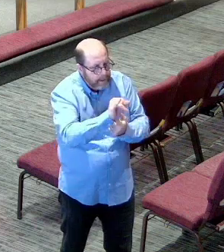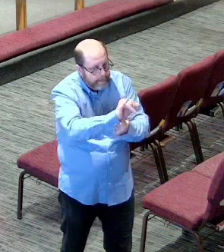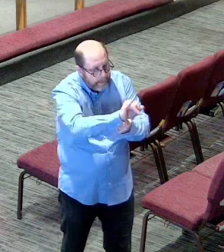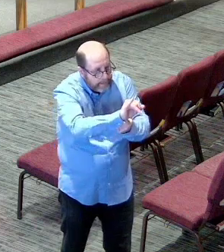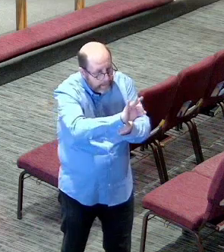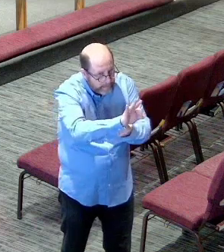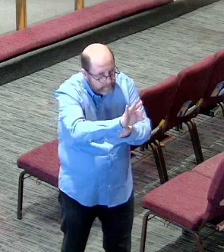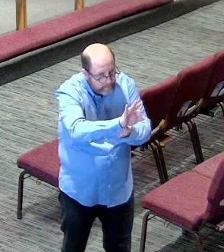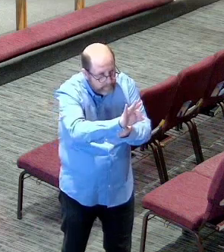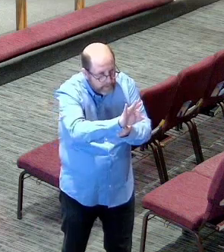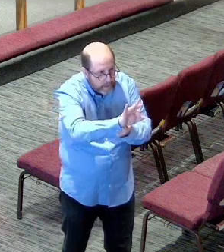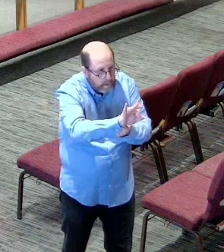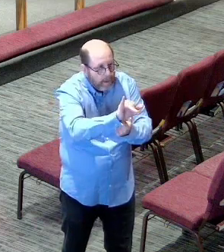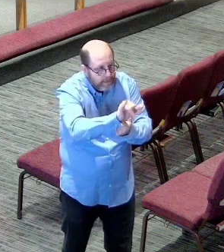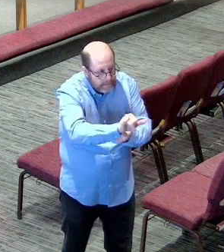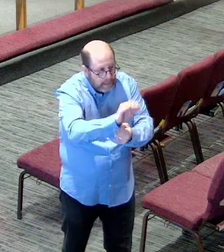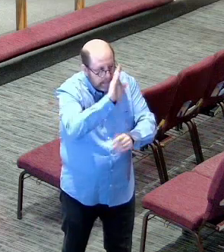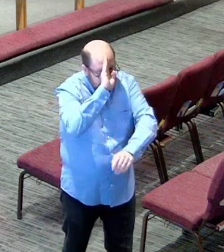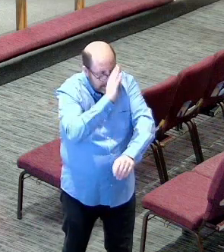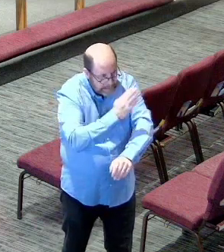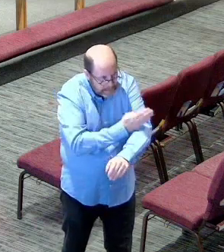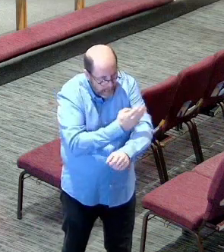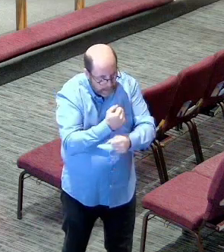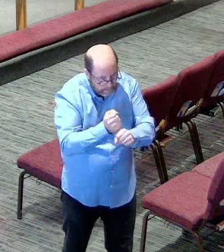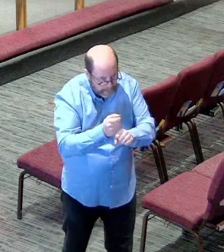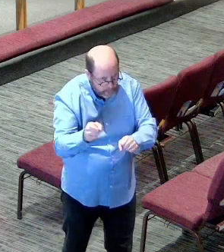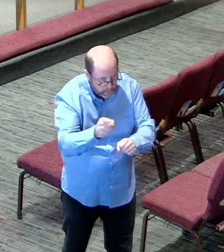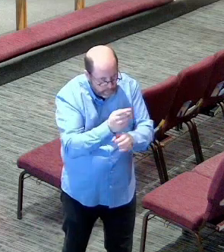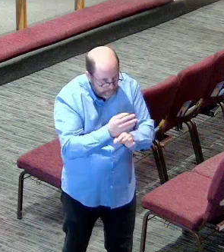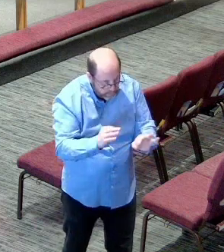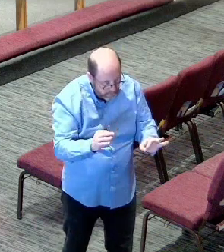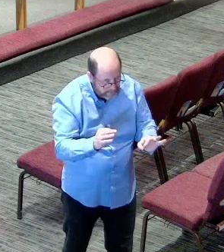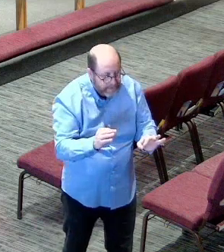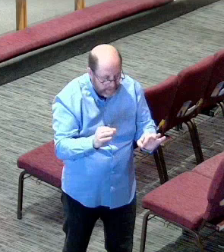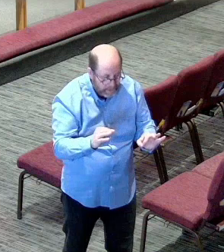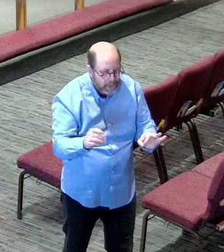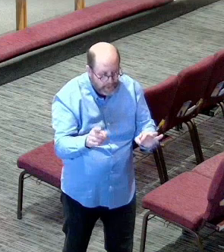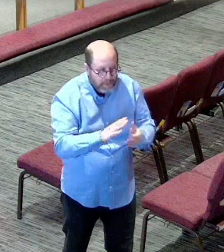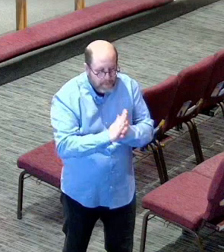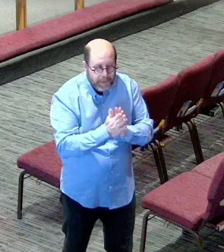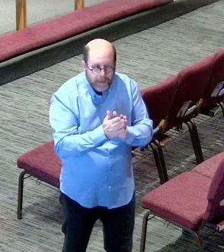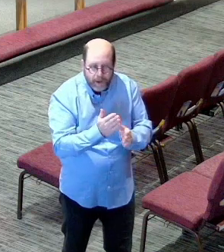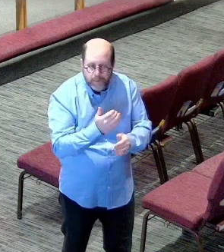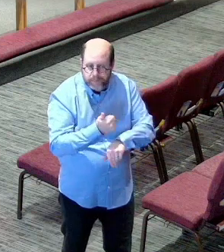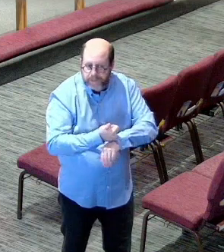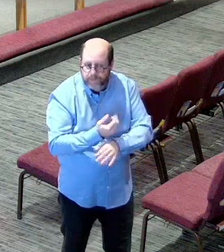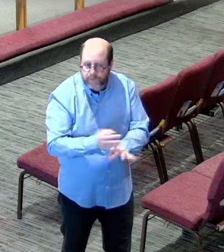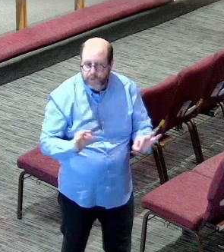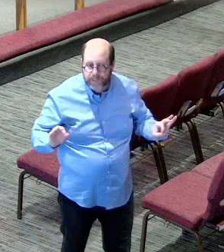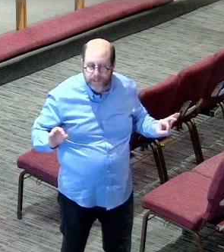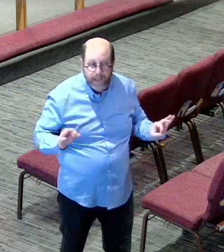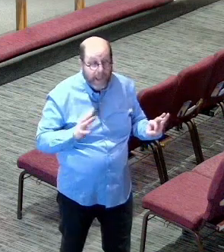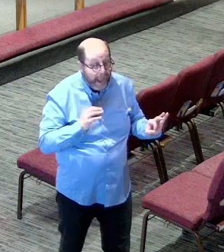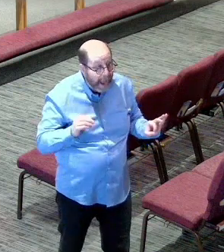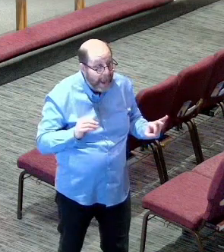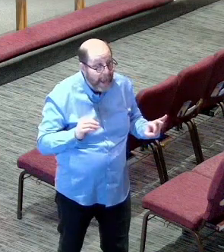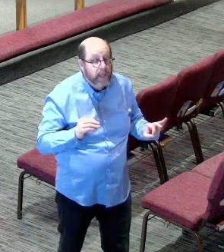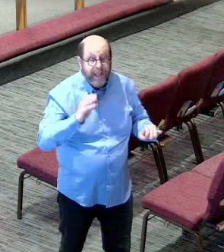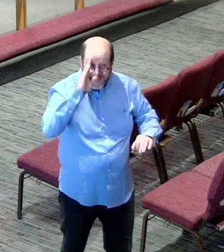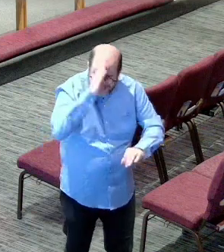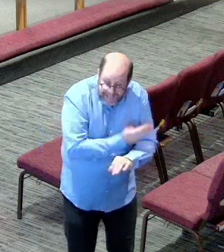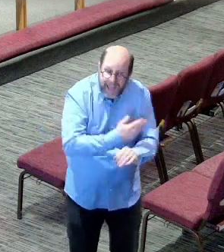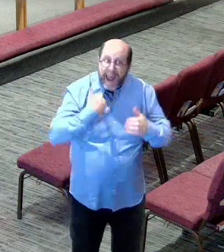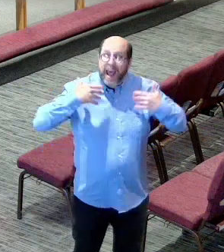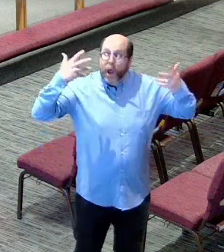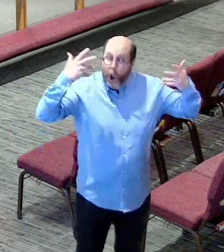free, you will be free indeed." And the Son has set you free.